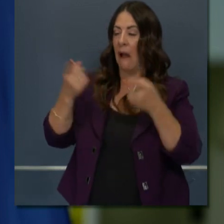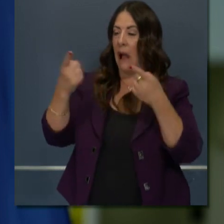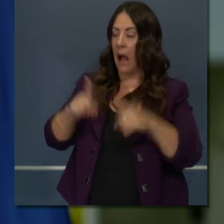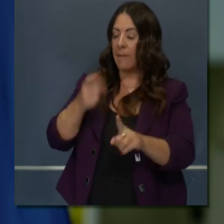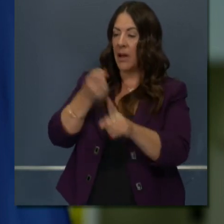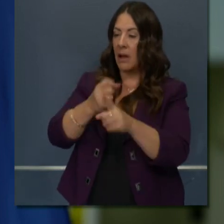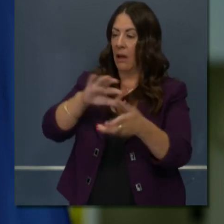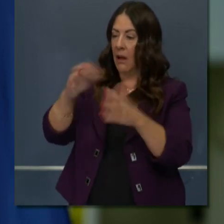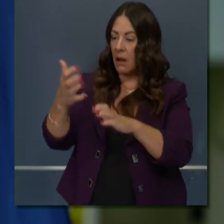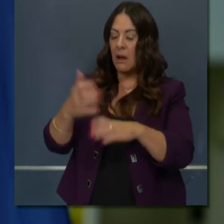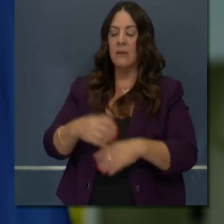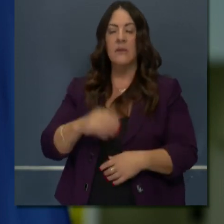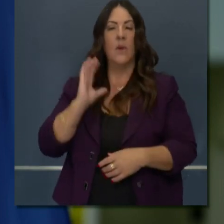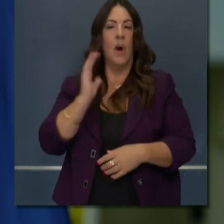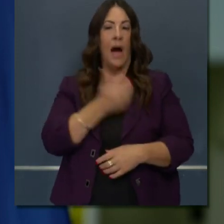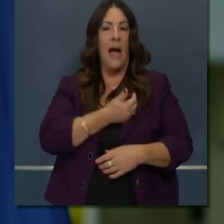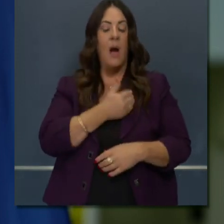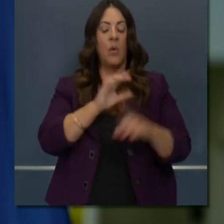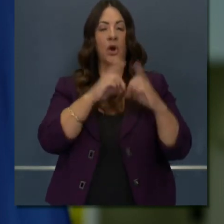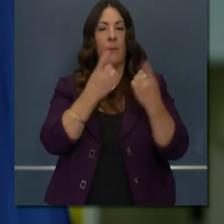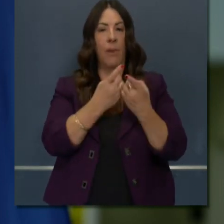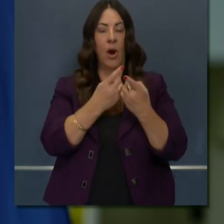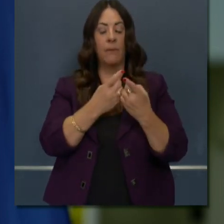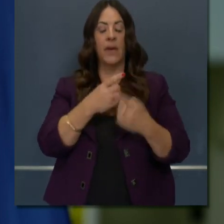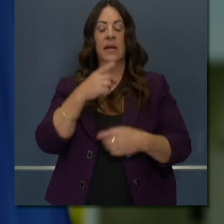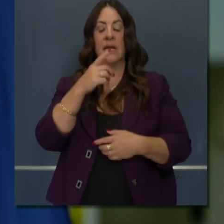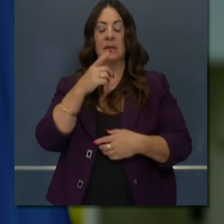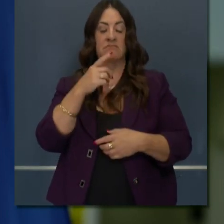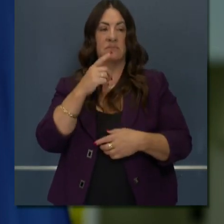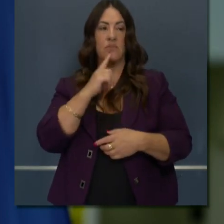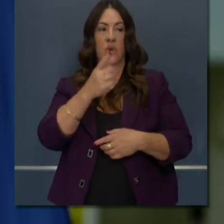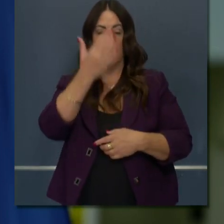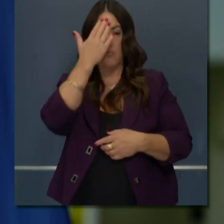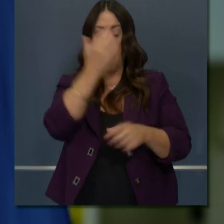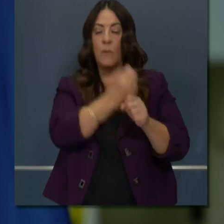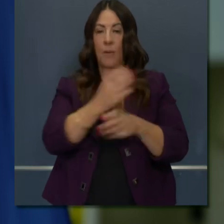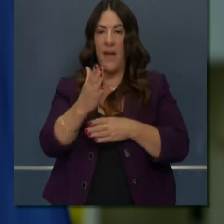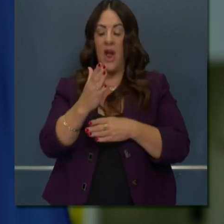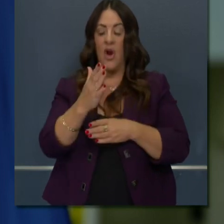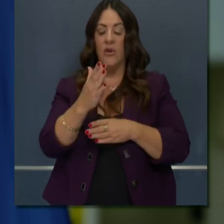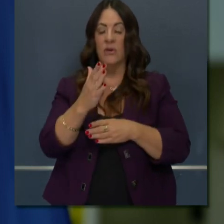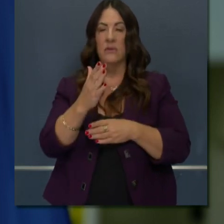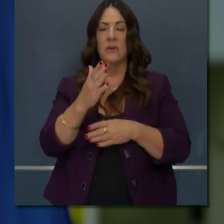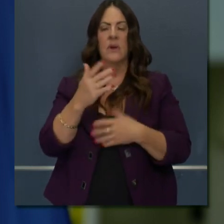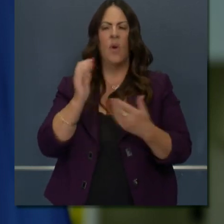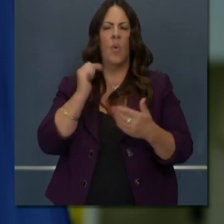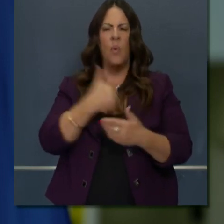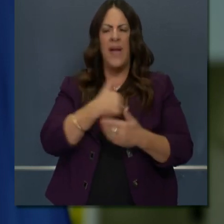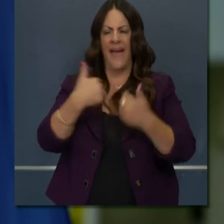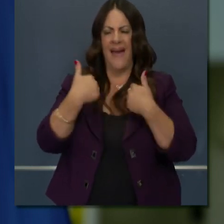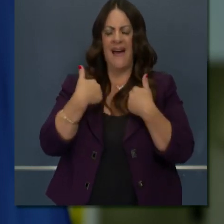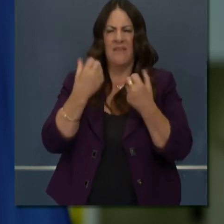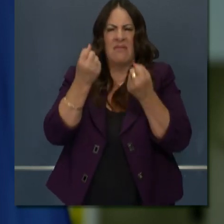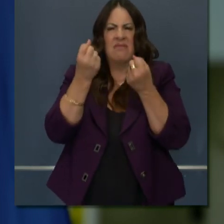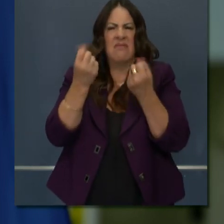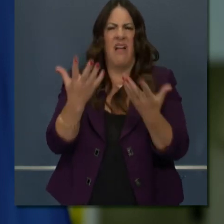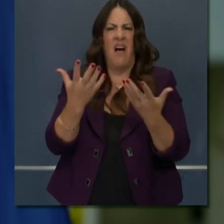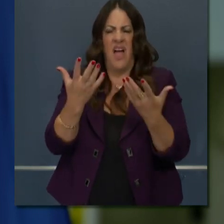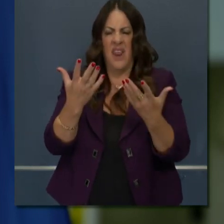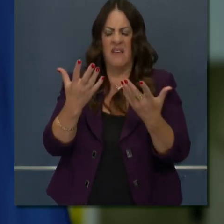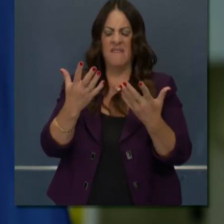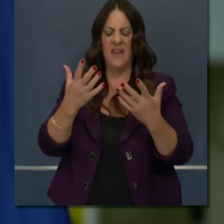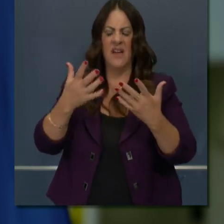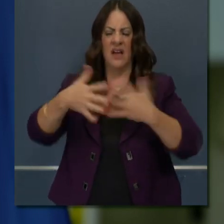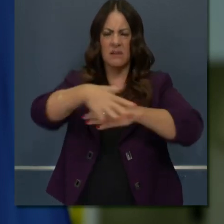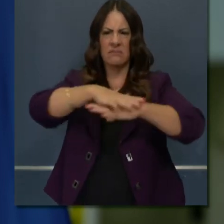And the CGS is part of that. When you hear an earthquake magnitude, the CGS, seismic networks, are integral to that.